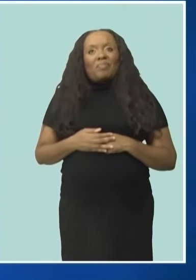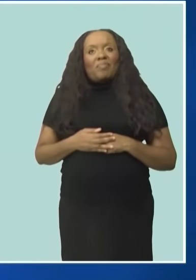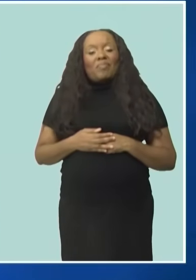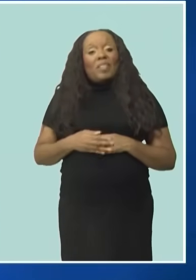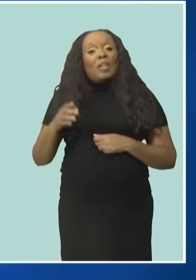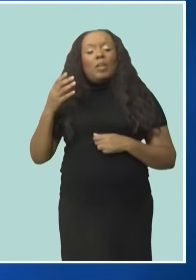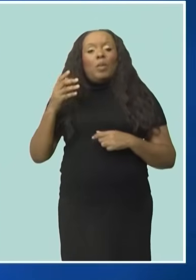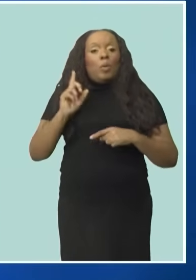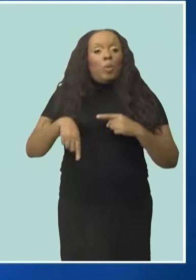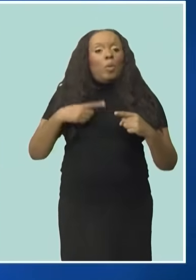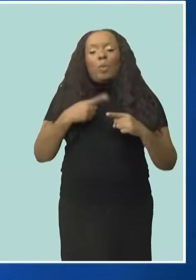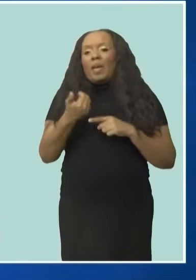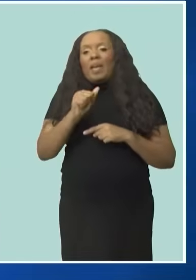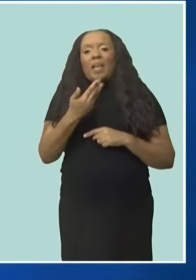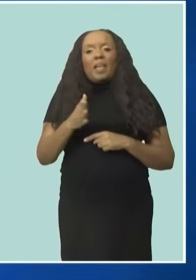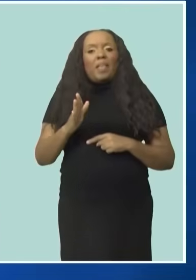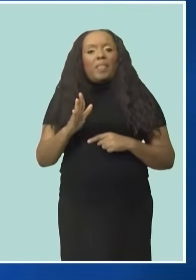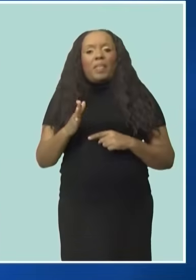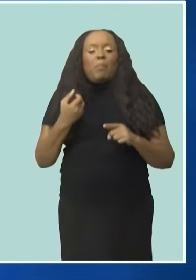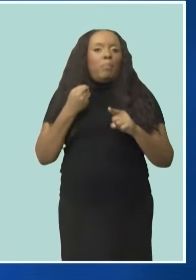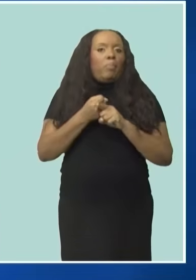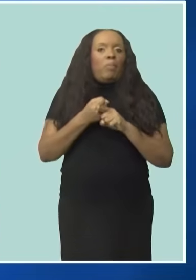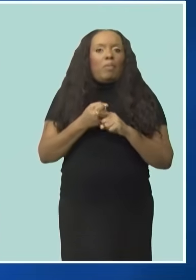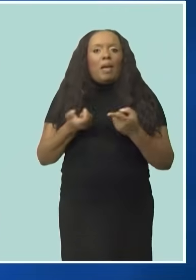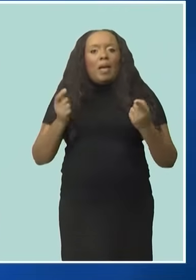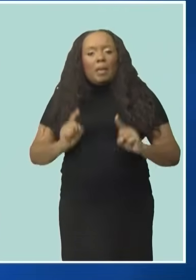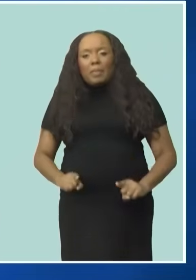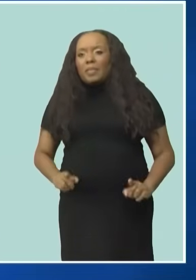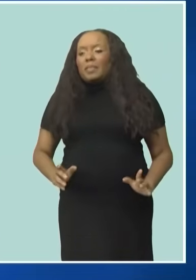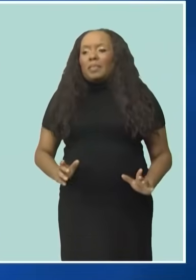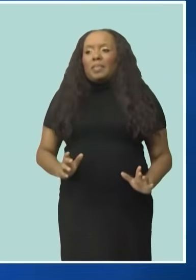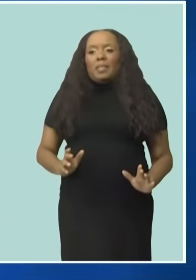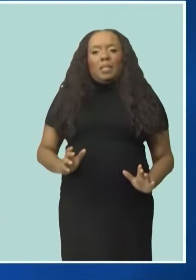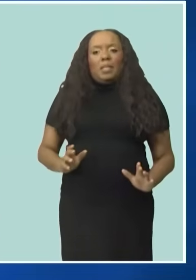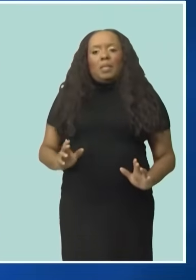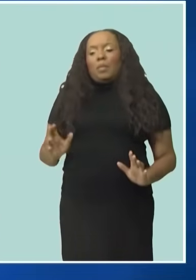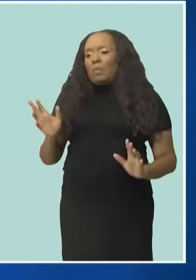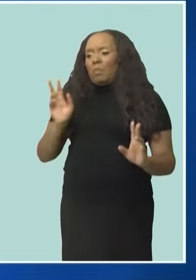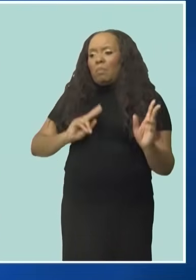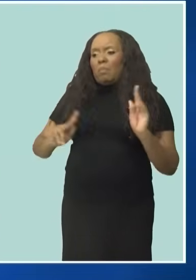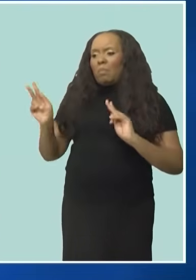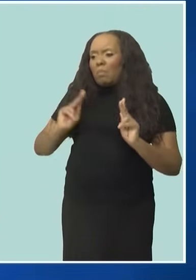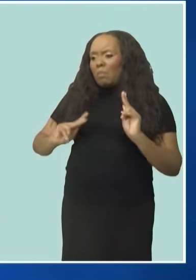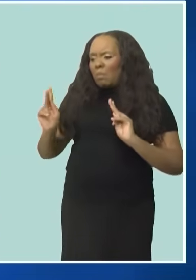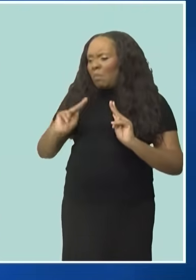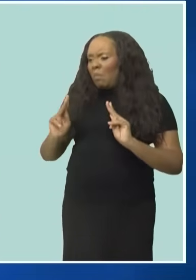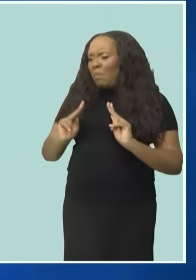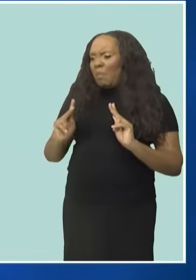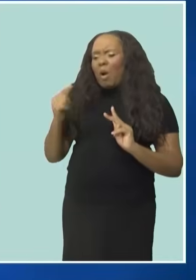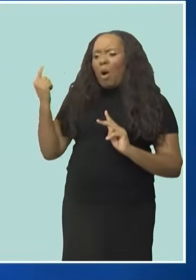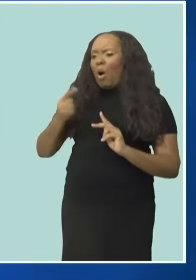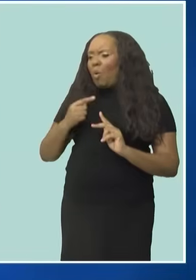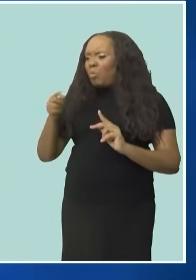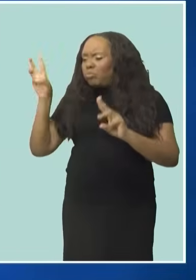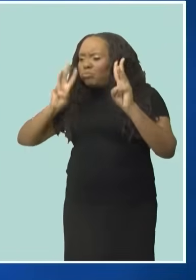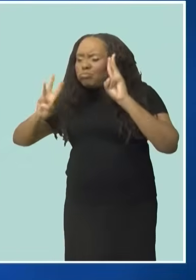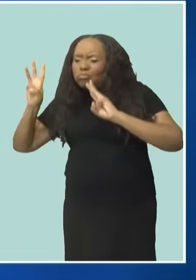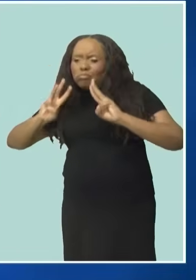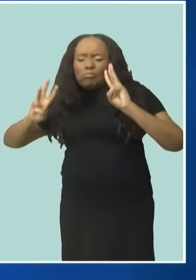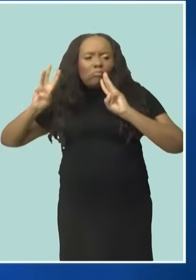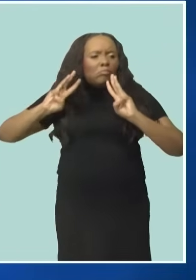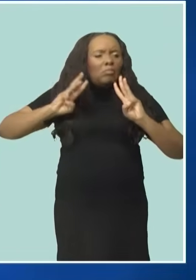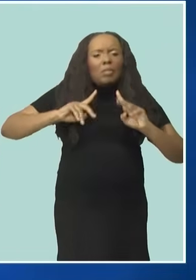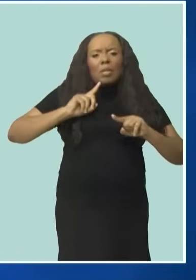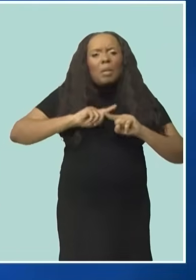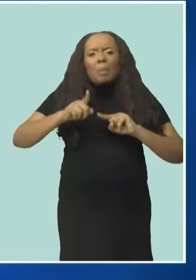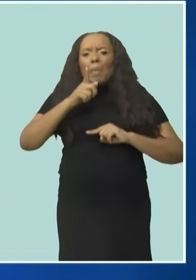ships. Less attention is paid to the lighthouse to see how it fared even after it saved